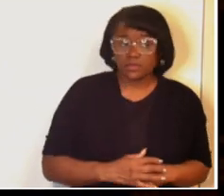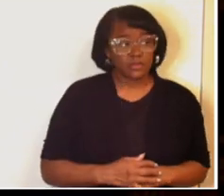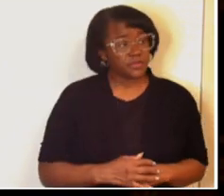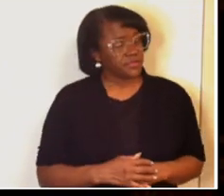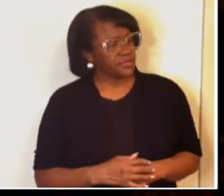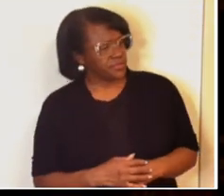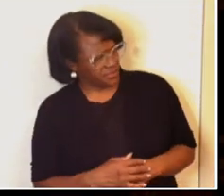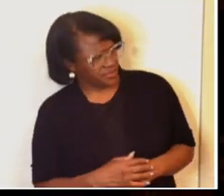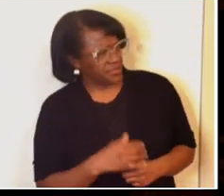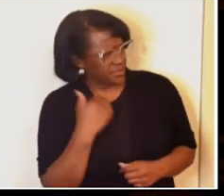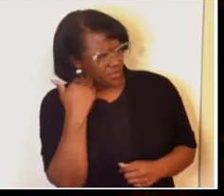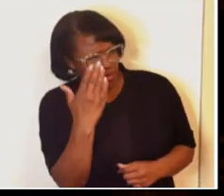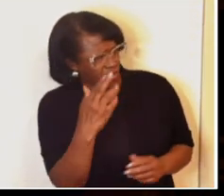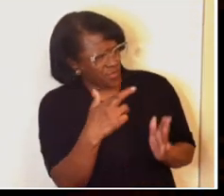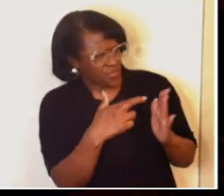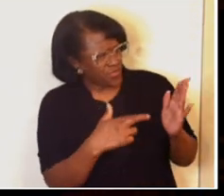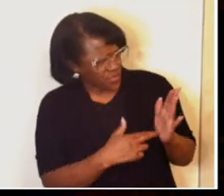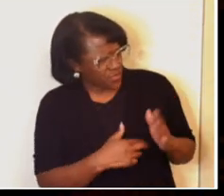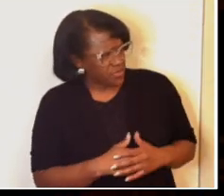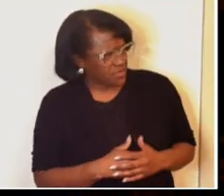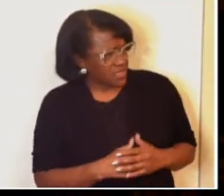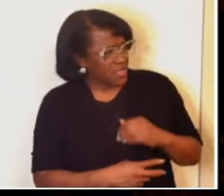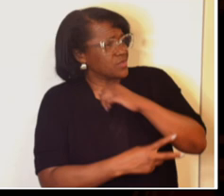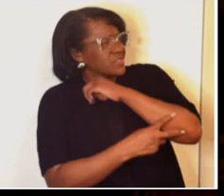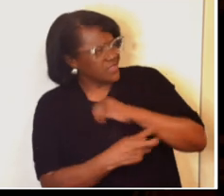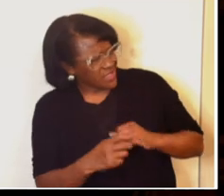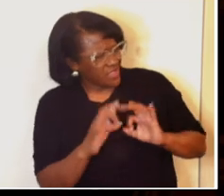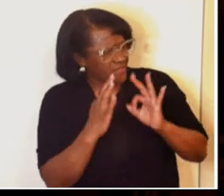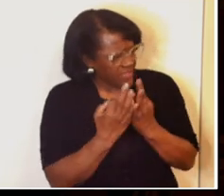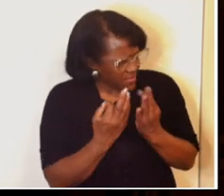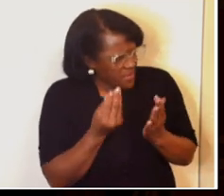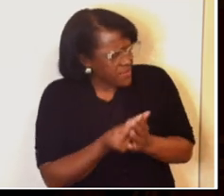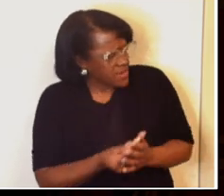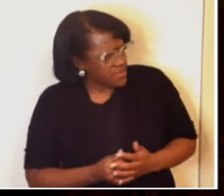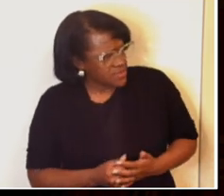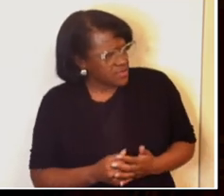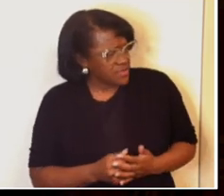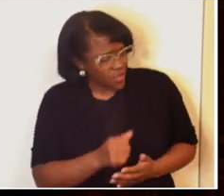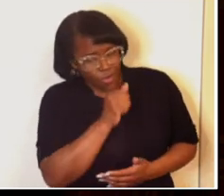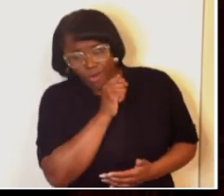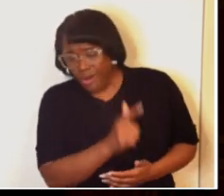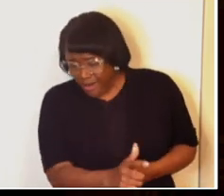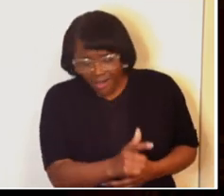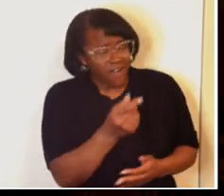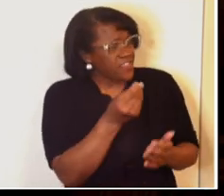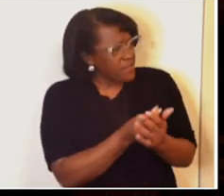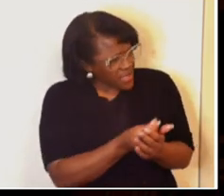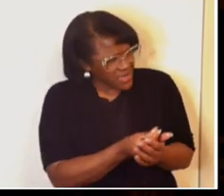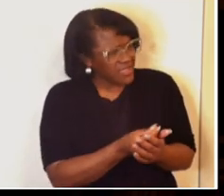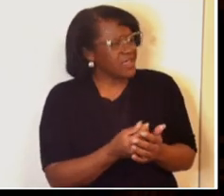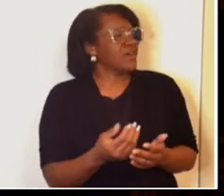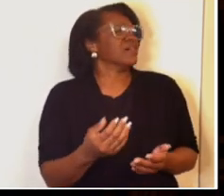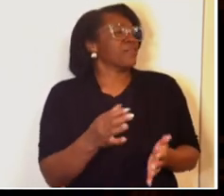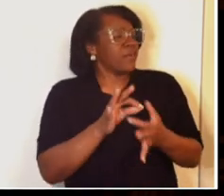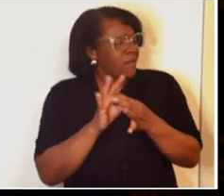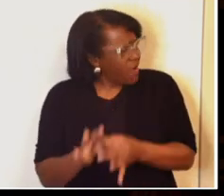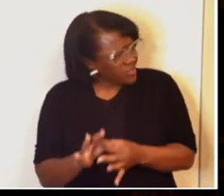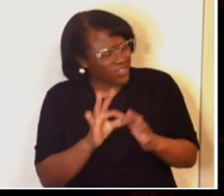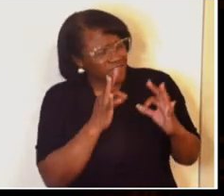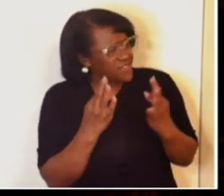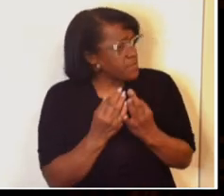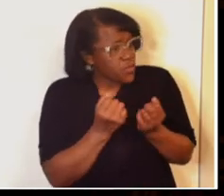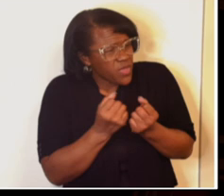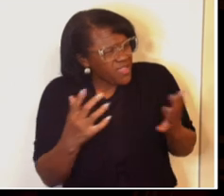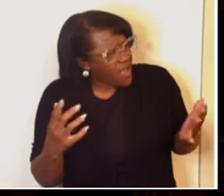know the rules here? You are stealing the family's money. All of the money you earned belongs to the family. Without approval,